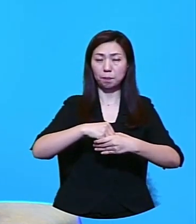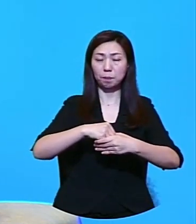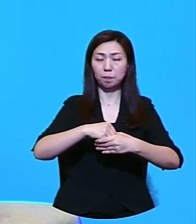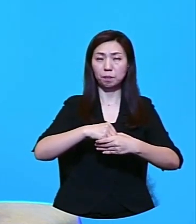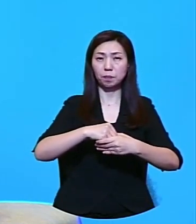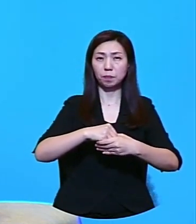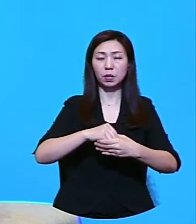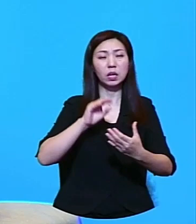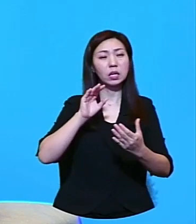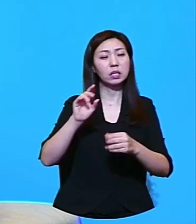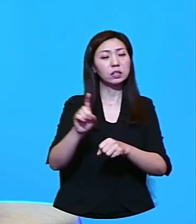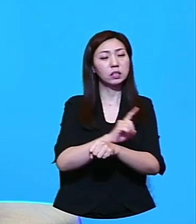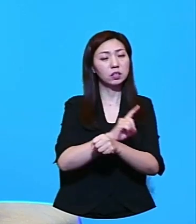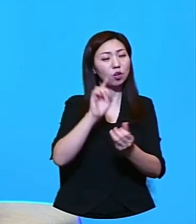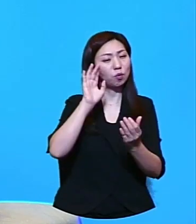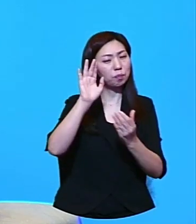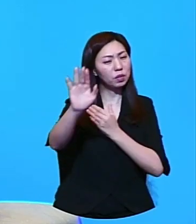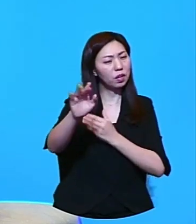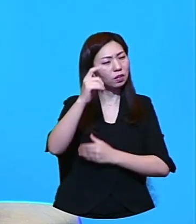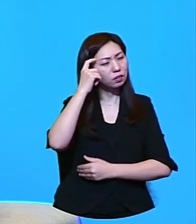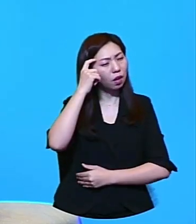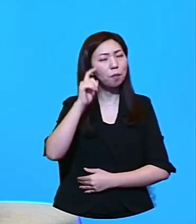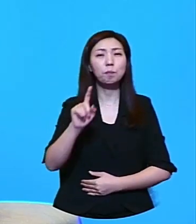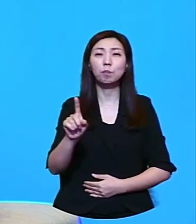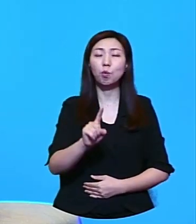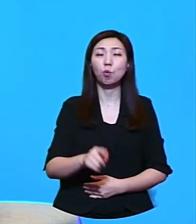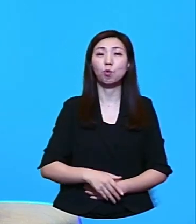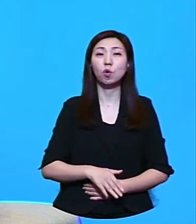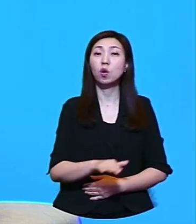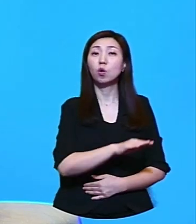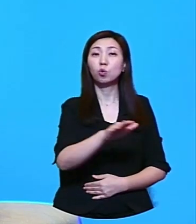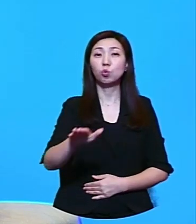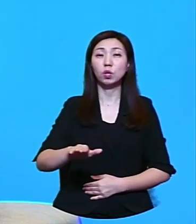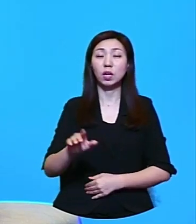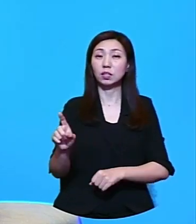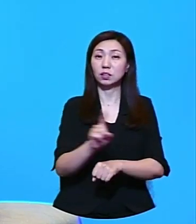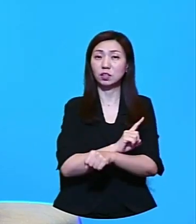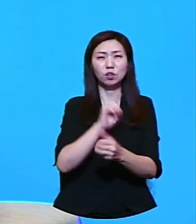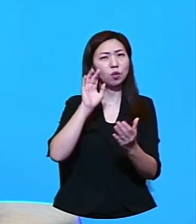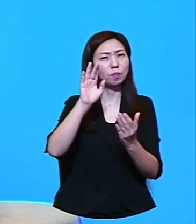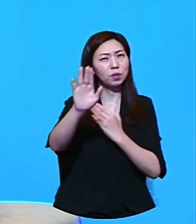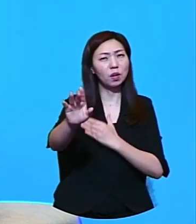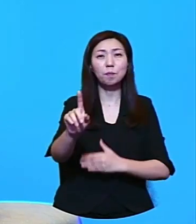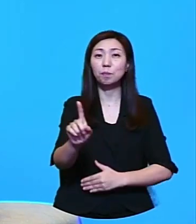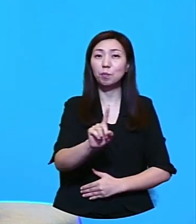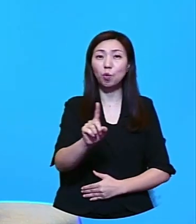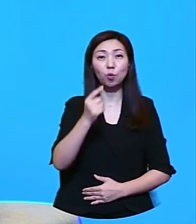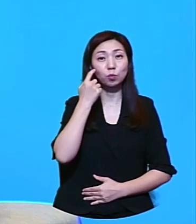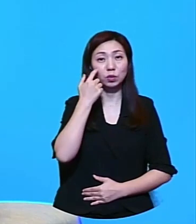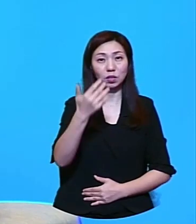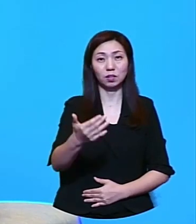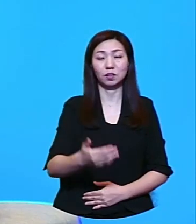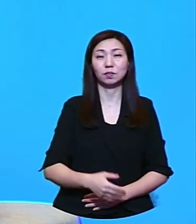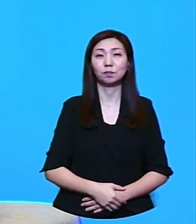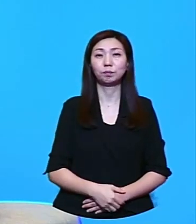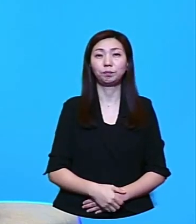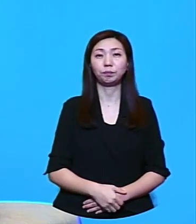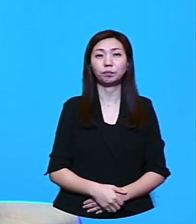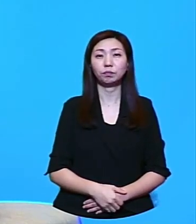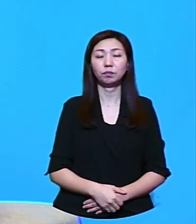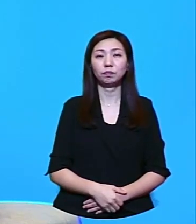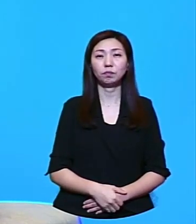for us? There will be no digital future we want without proper